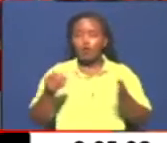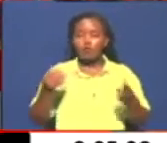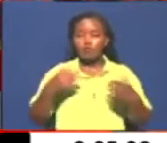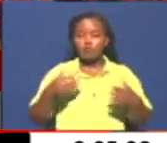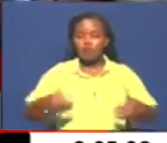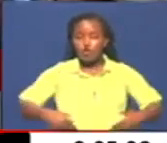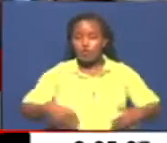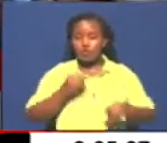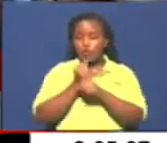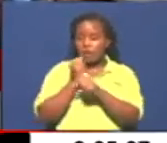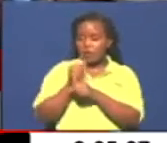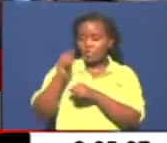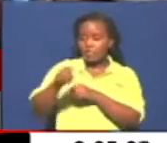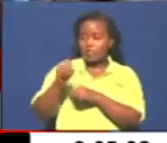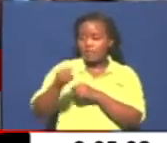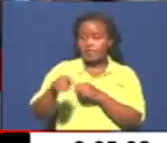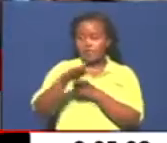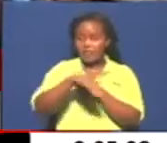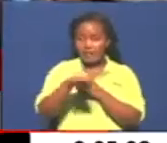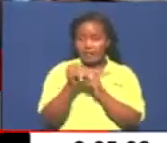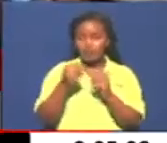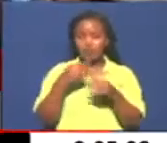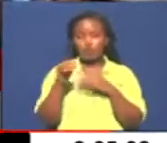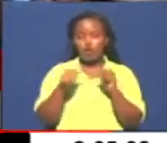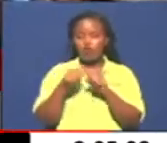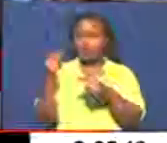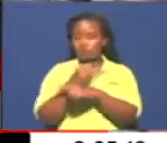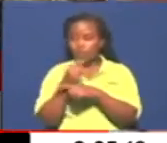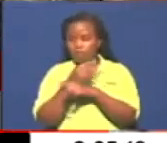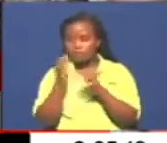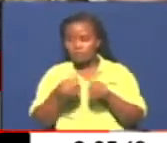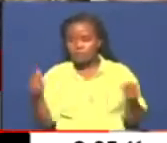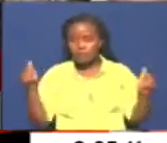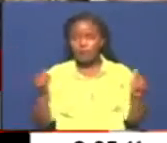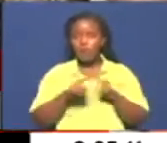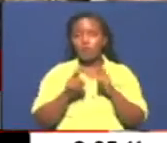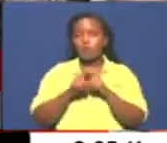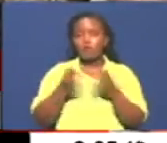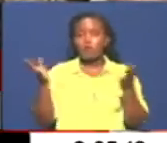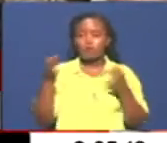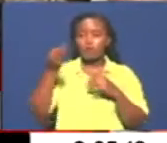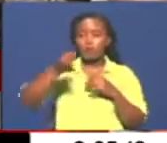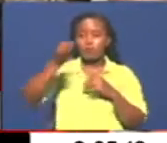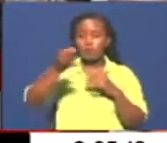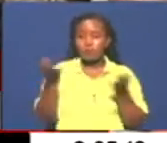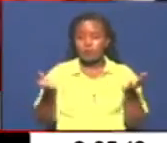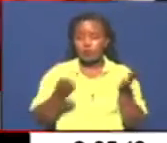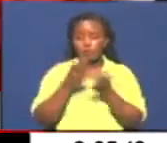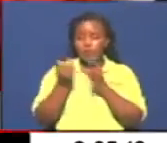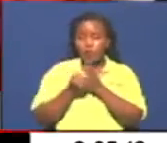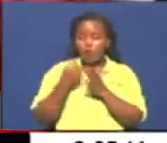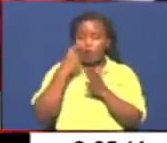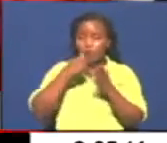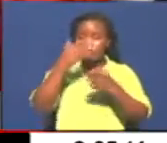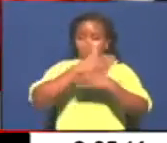Na miaka michache, facility hii, wale wote ambao watakuwa wanajenga hizi meli, wale wanafanya design